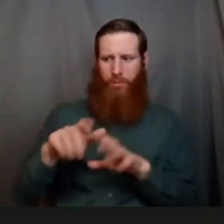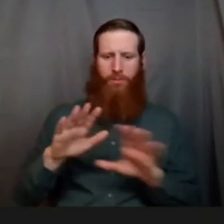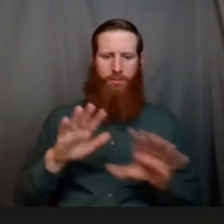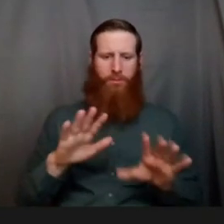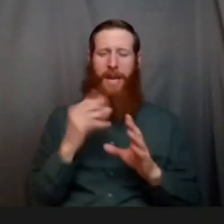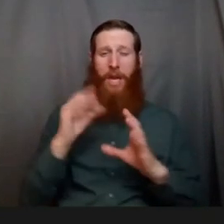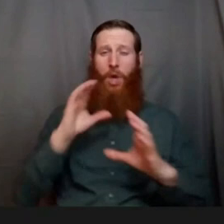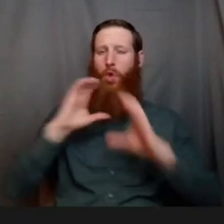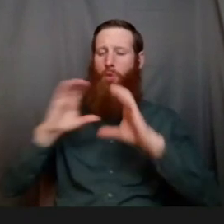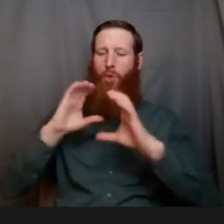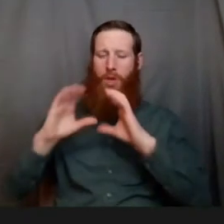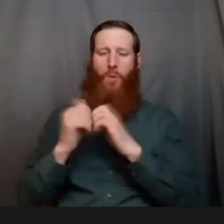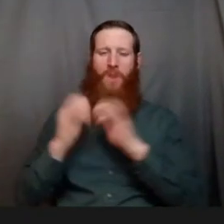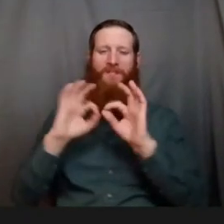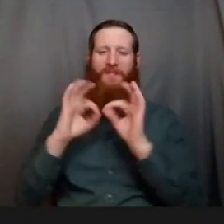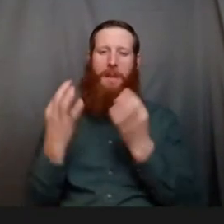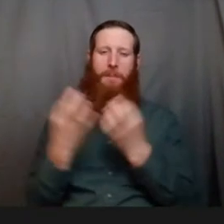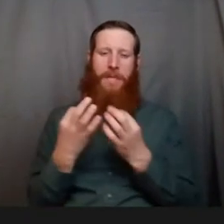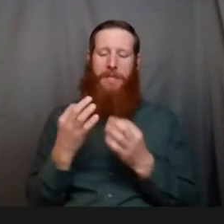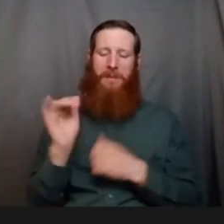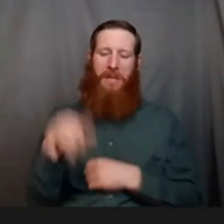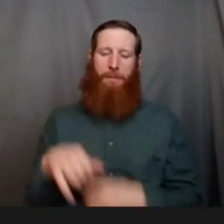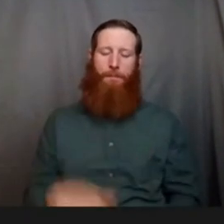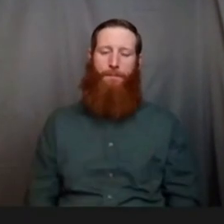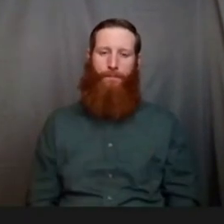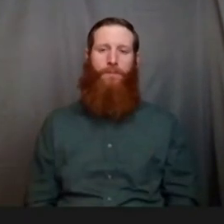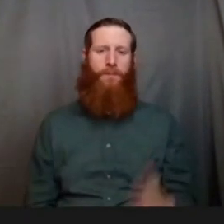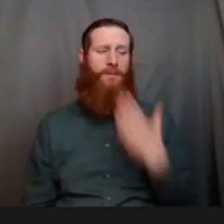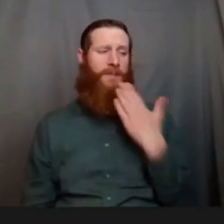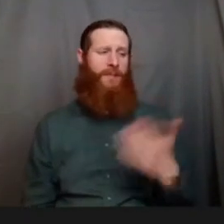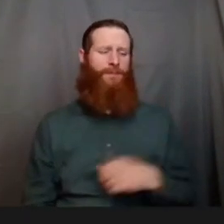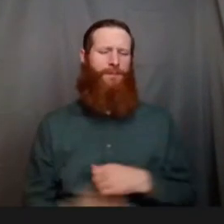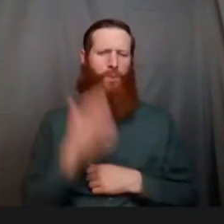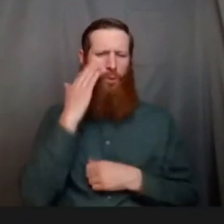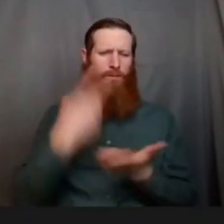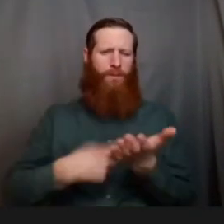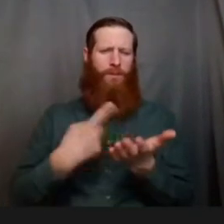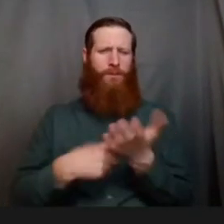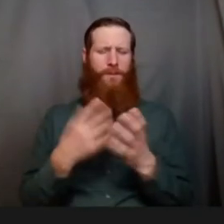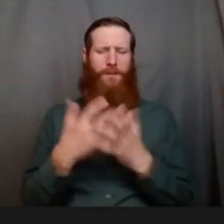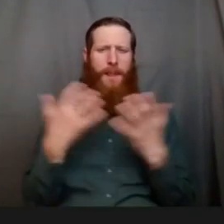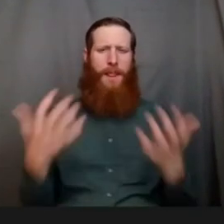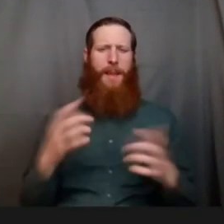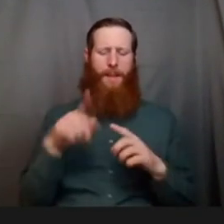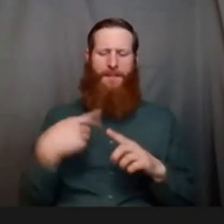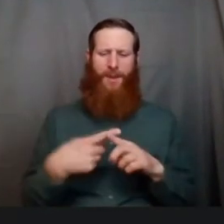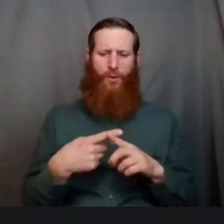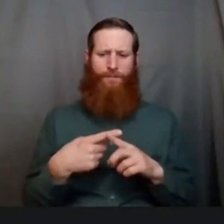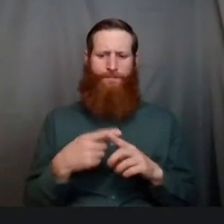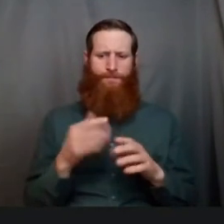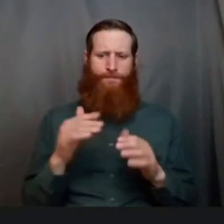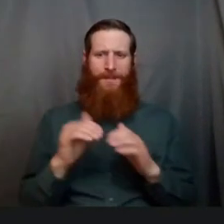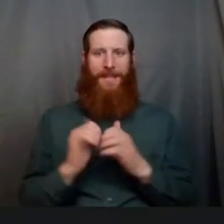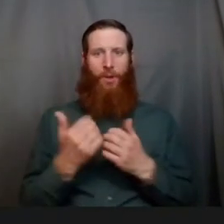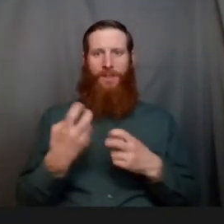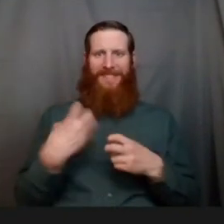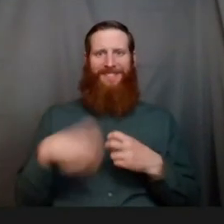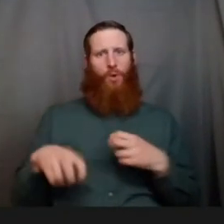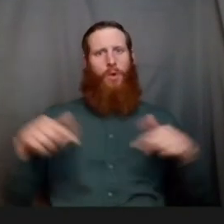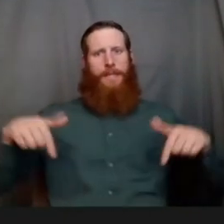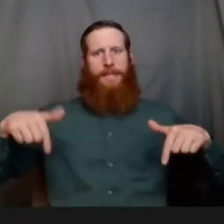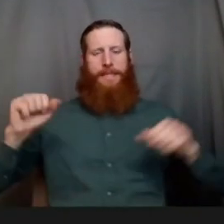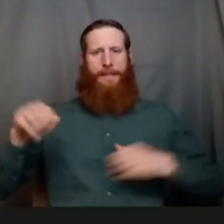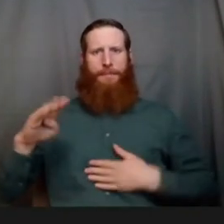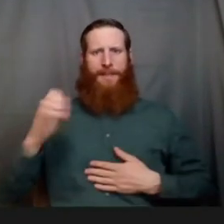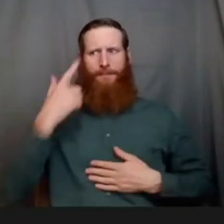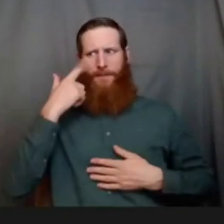assignments. Yeah, thanks. And I know we talked a lot about how difficult this may be because of just the matching that we